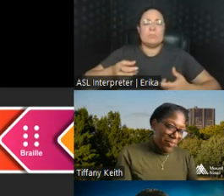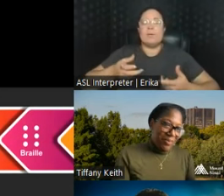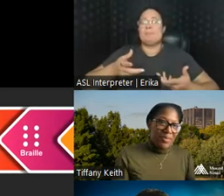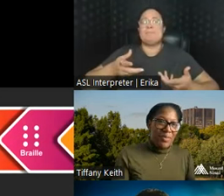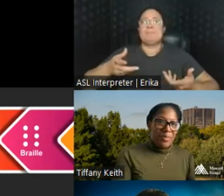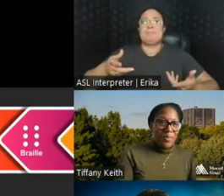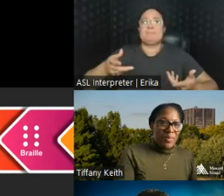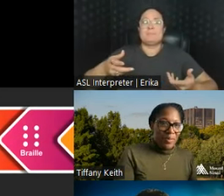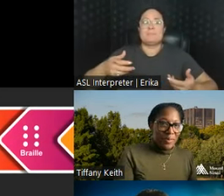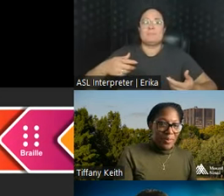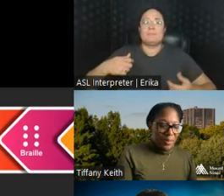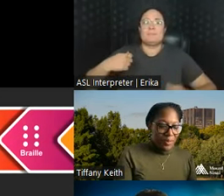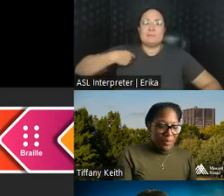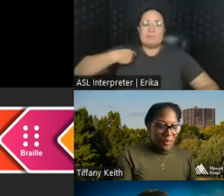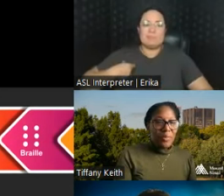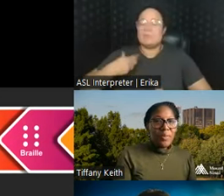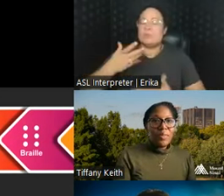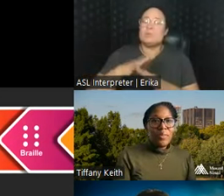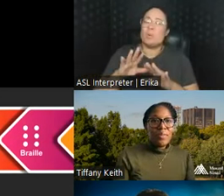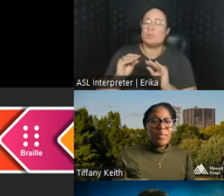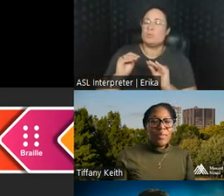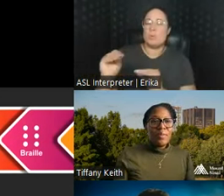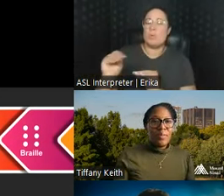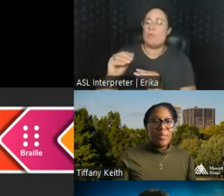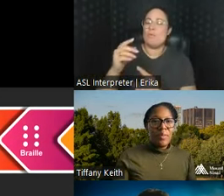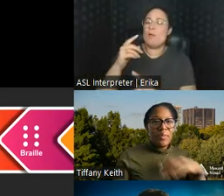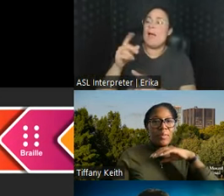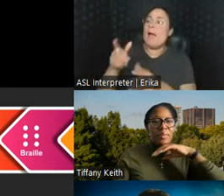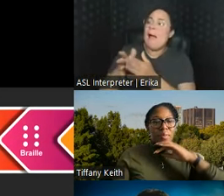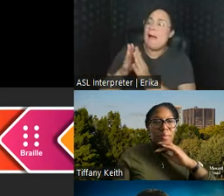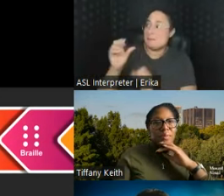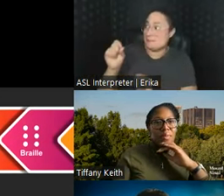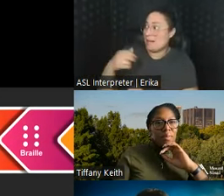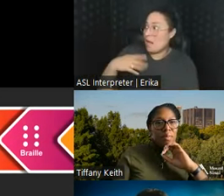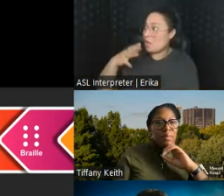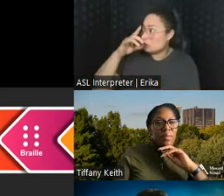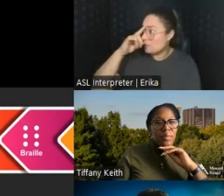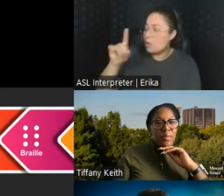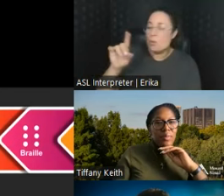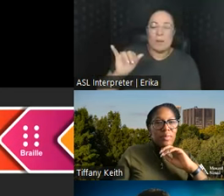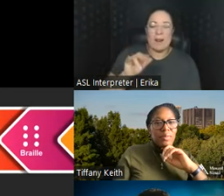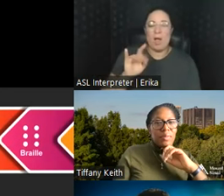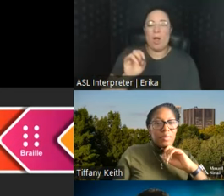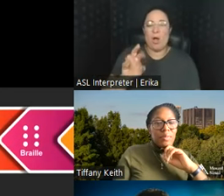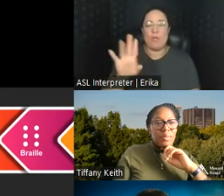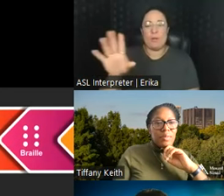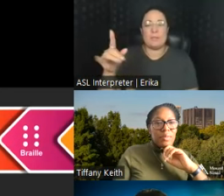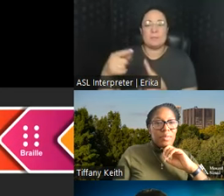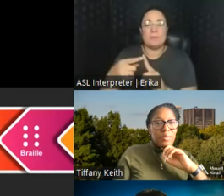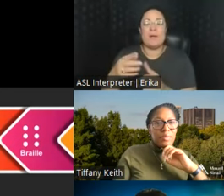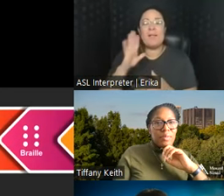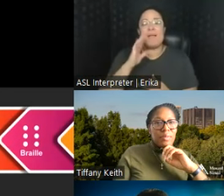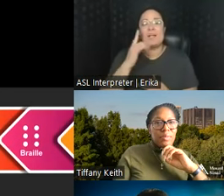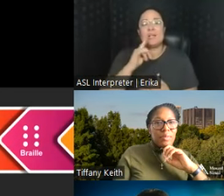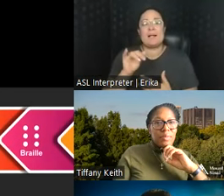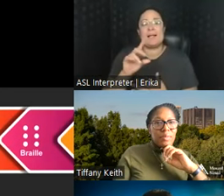ask them to do so, or ask if you could do that for them. Because then, to Arthur's point, that would create a disabling